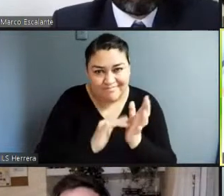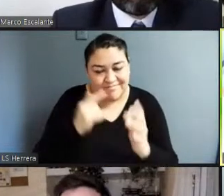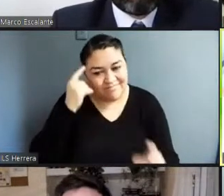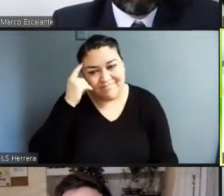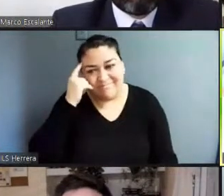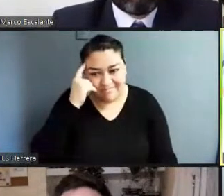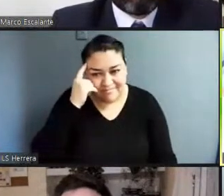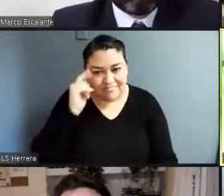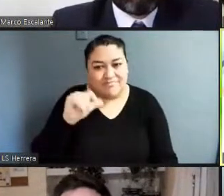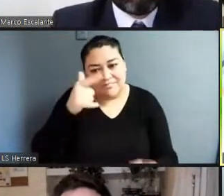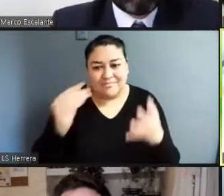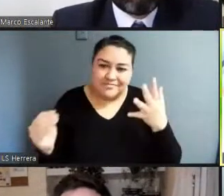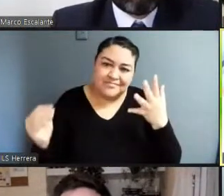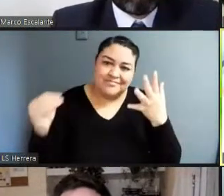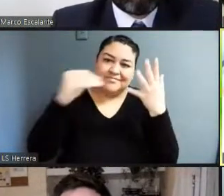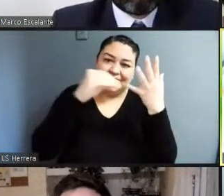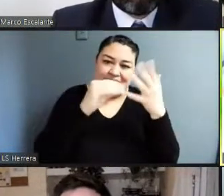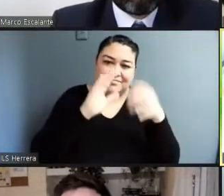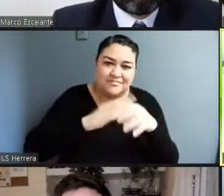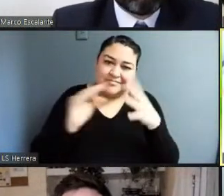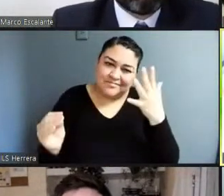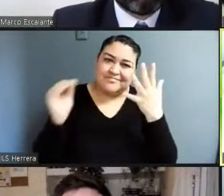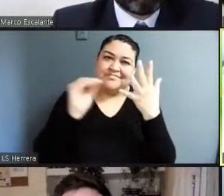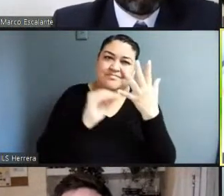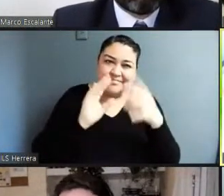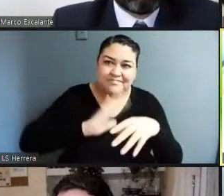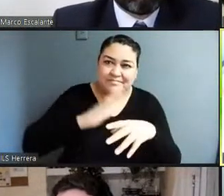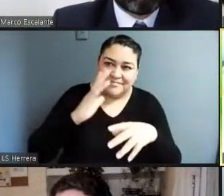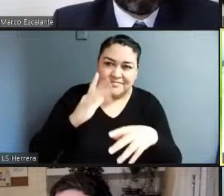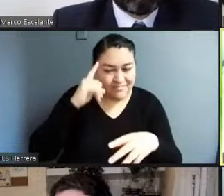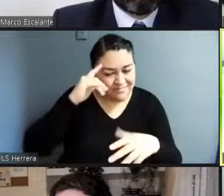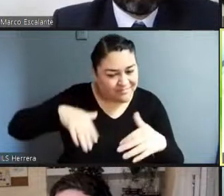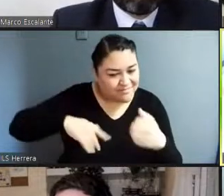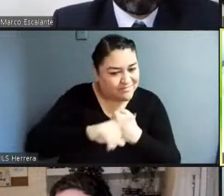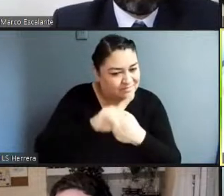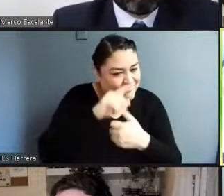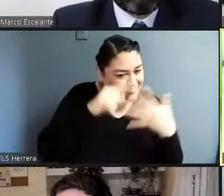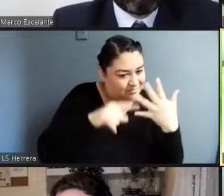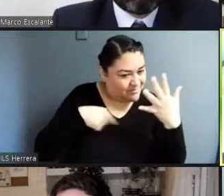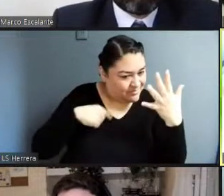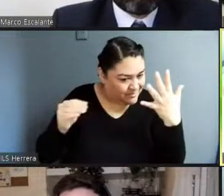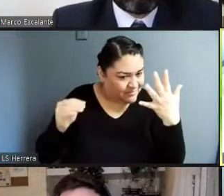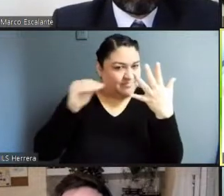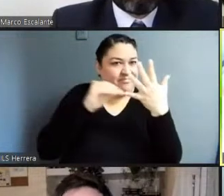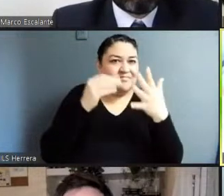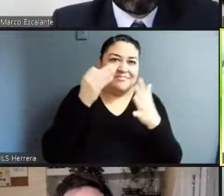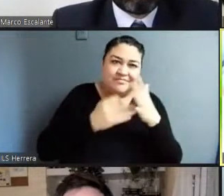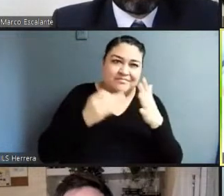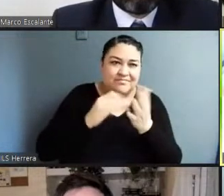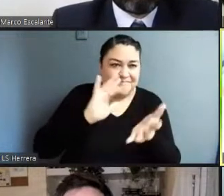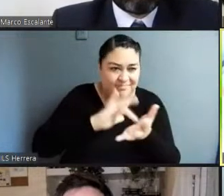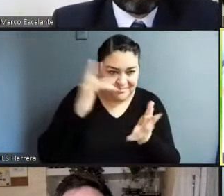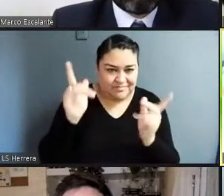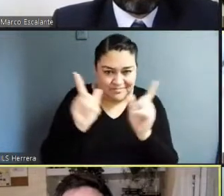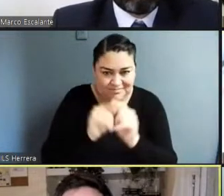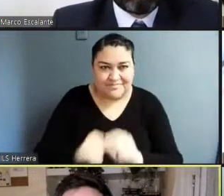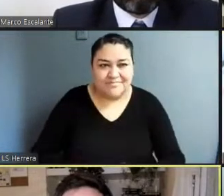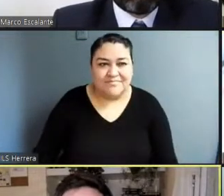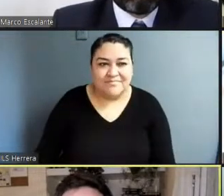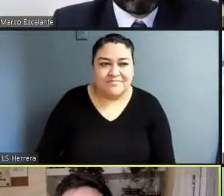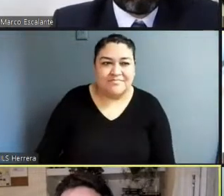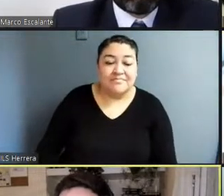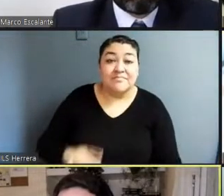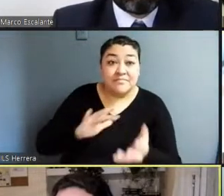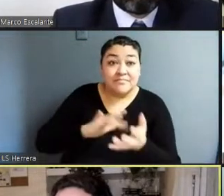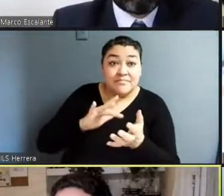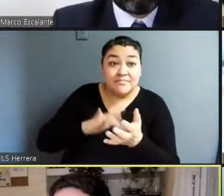the curriculum, but it seems to me that this is another very important challenge that adds to the challenges that had already